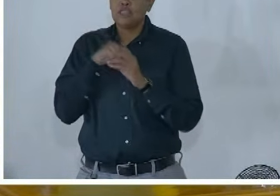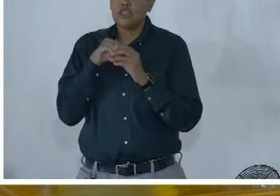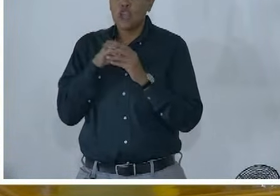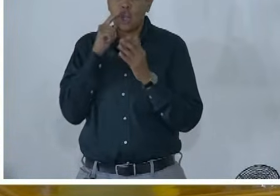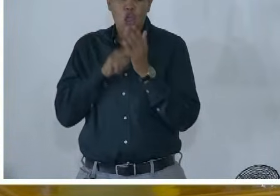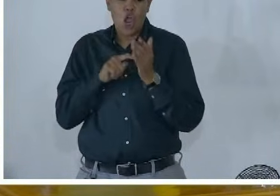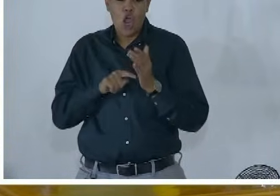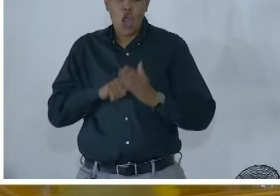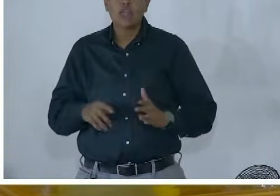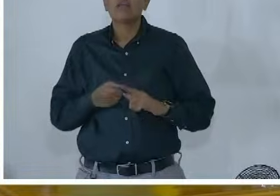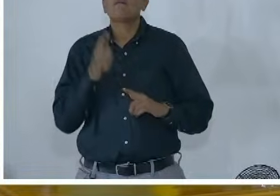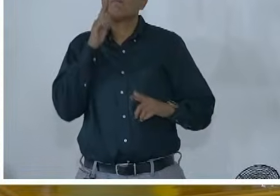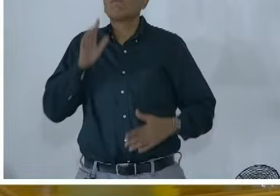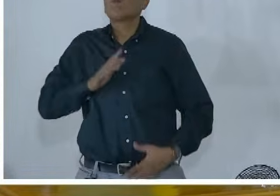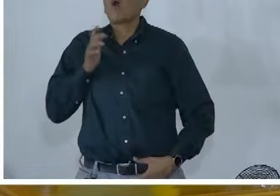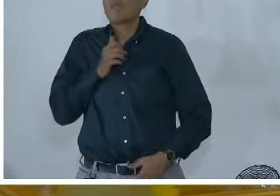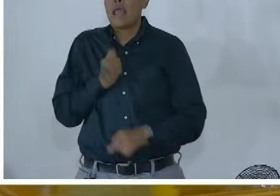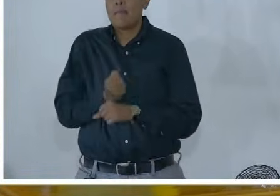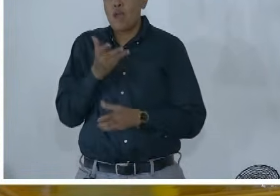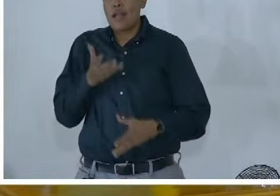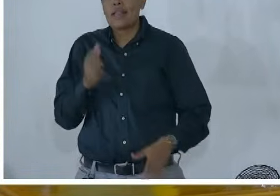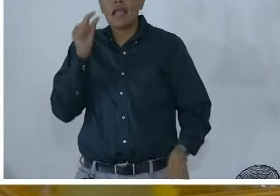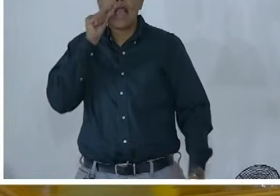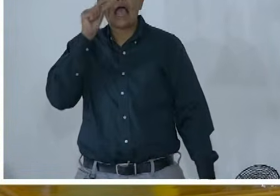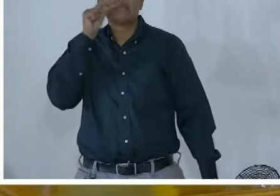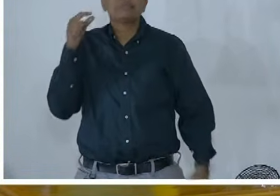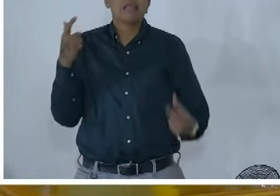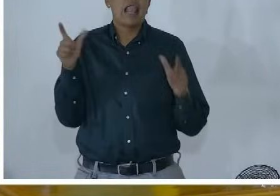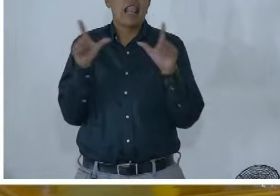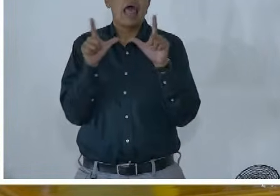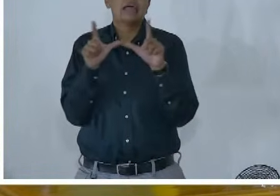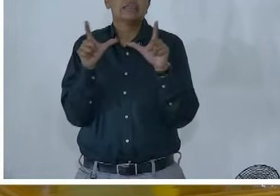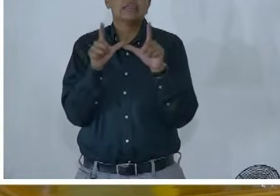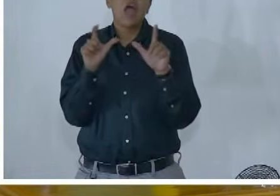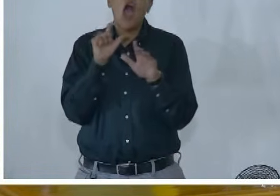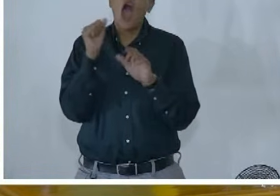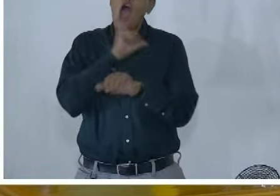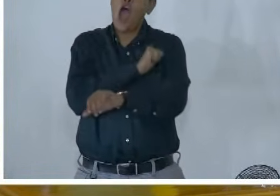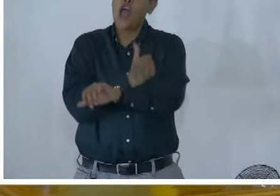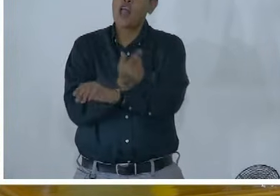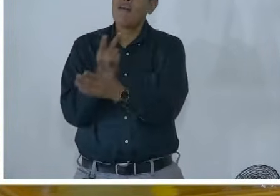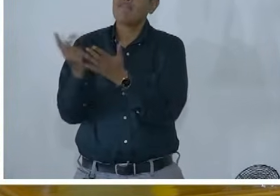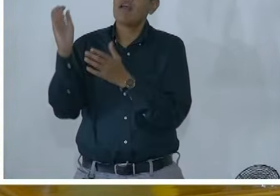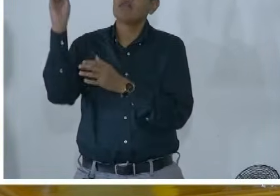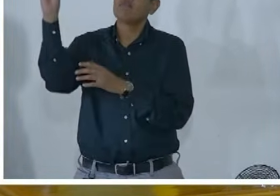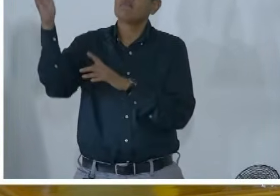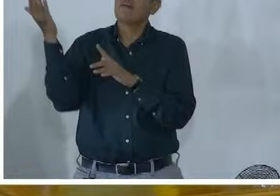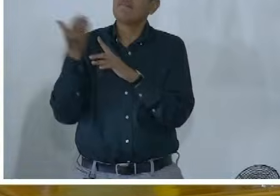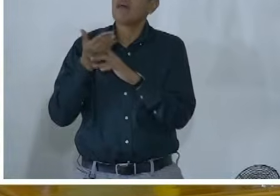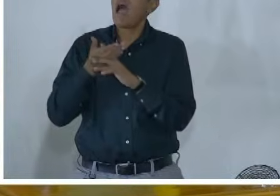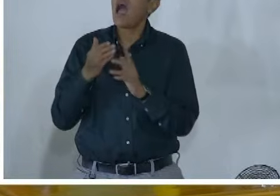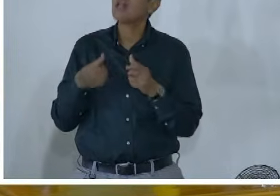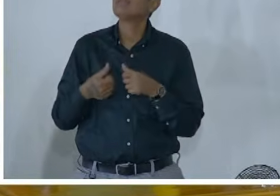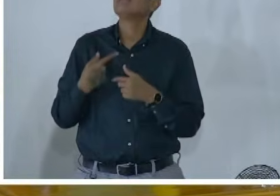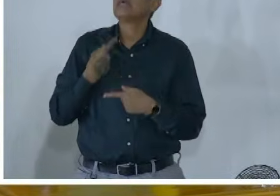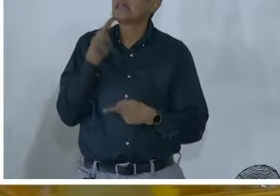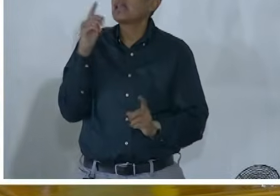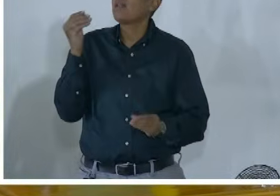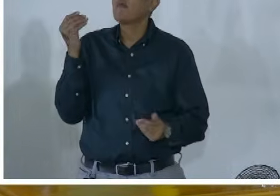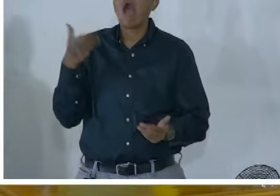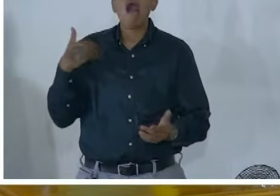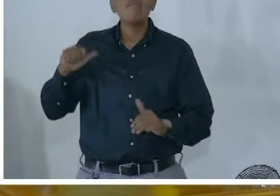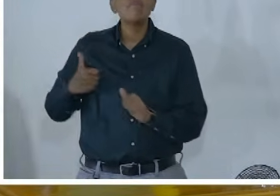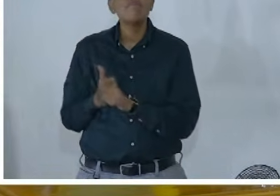Auditor, formerly employed to the Cannabis Licensing Authority, failed to file her statutory declaration with the